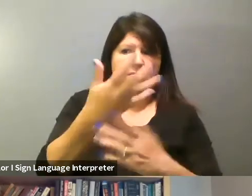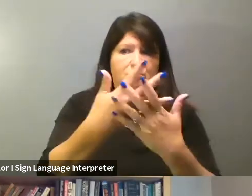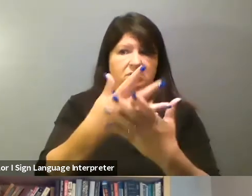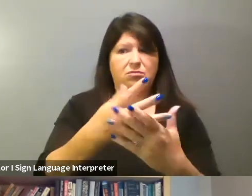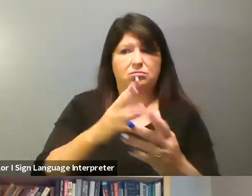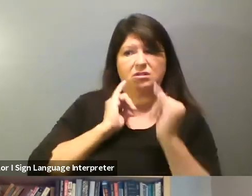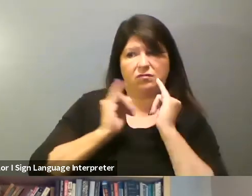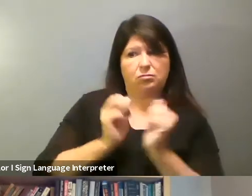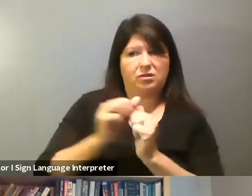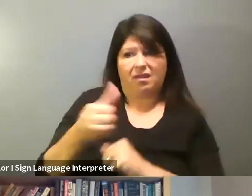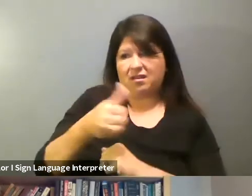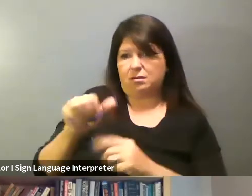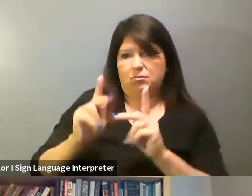unfortunately